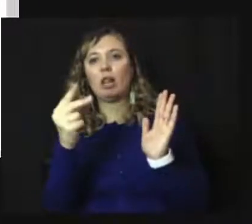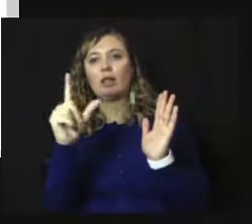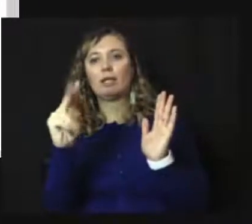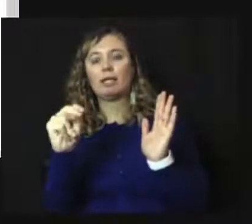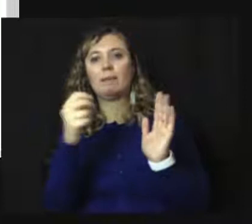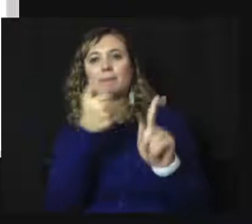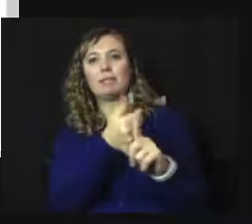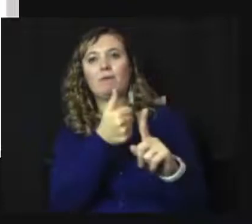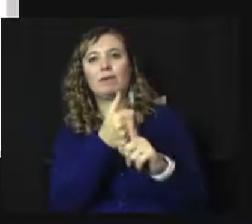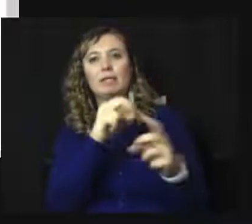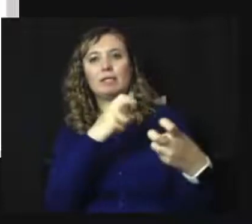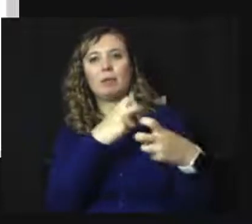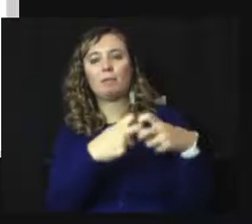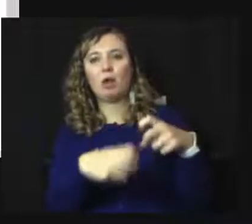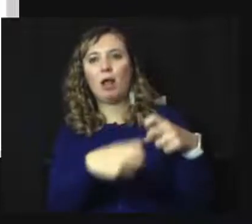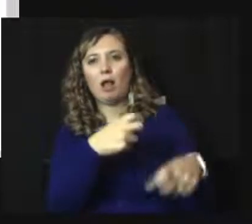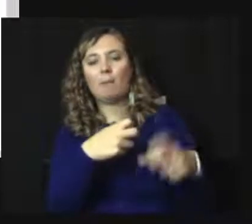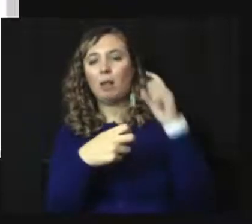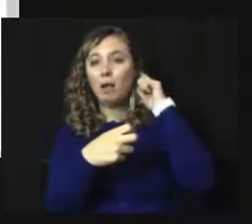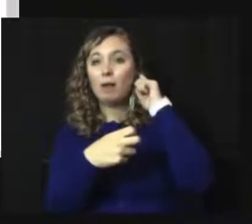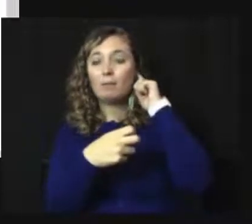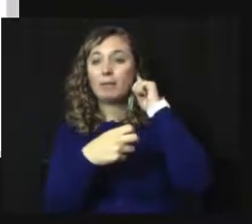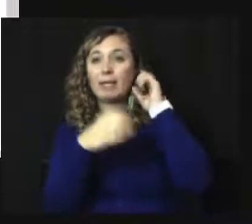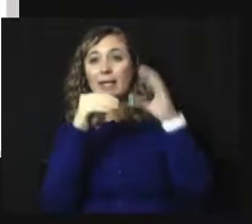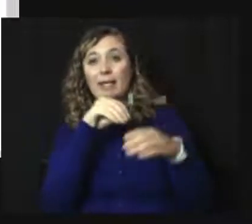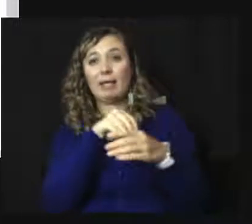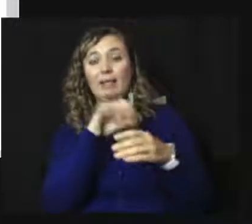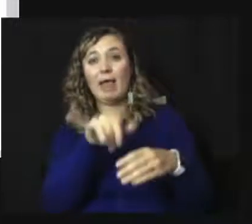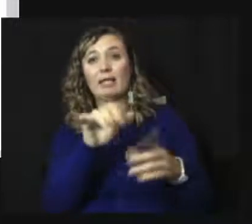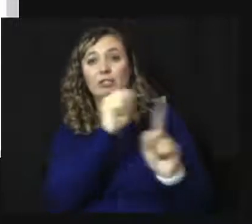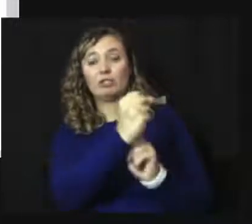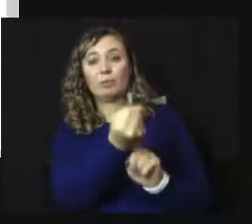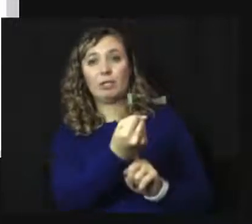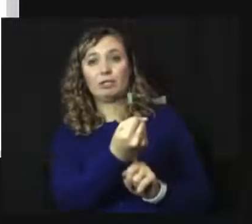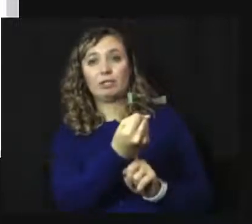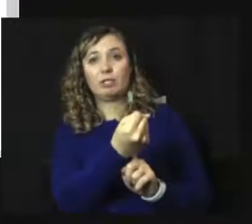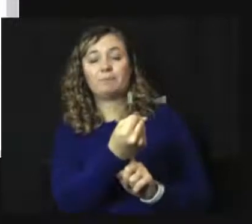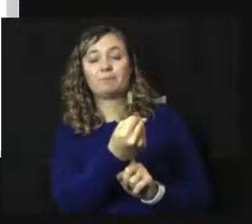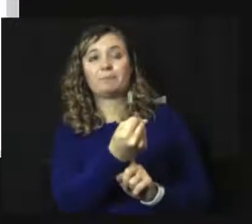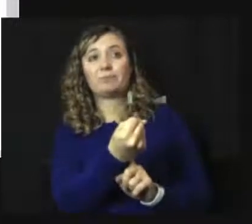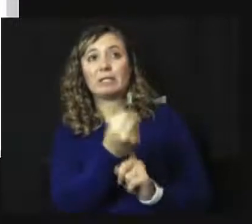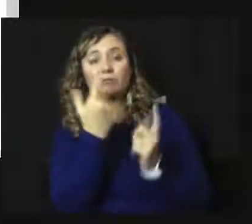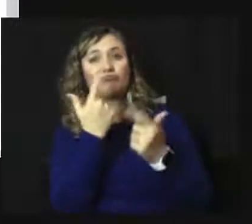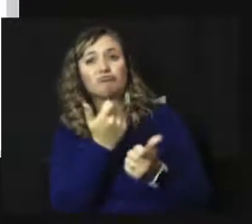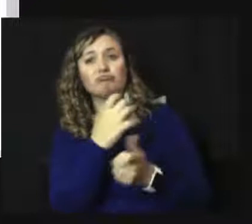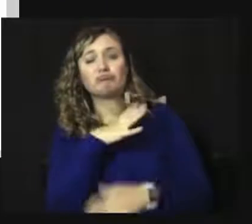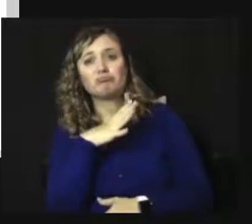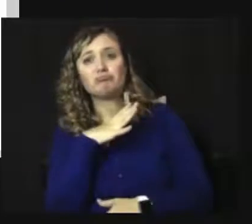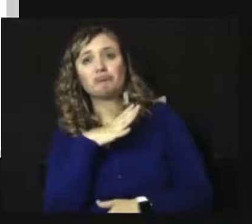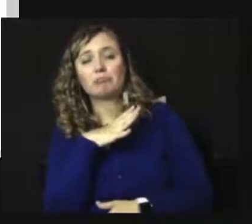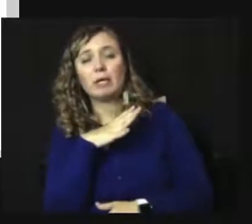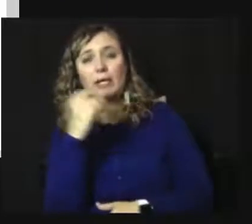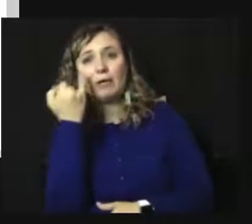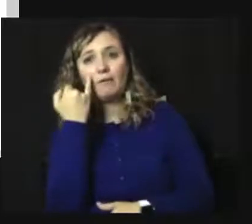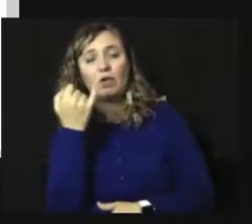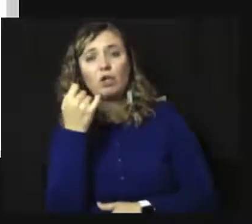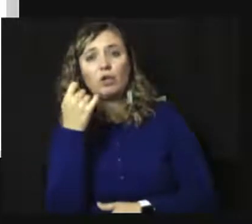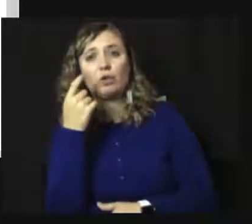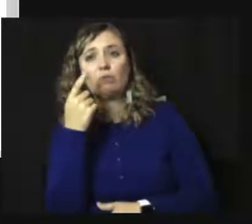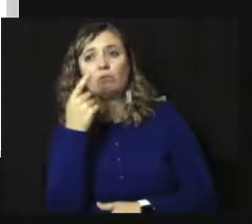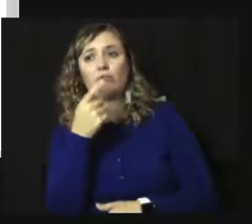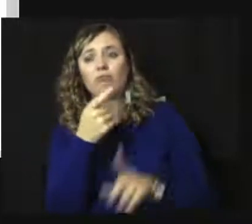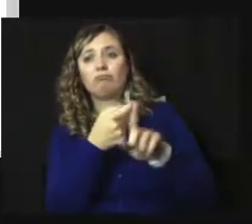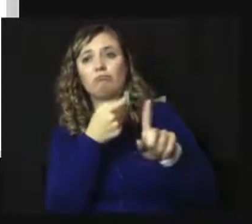or the inconvenience in the scenario, which, you know, is interesting and fine if you are from the point of view, like if the